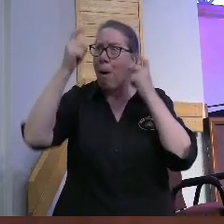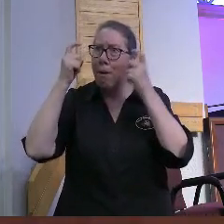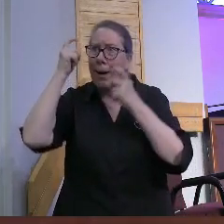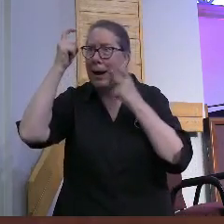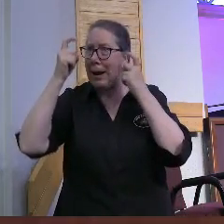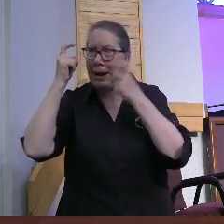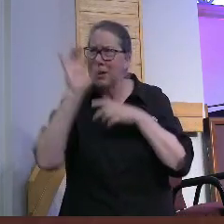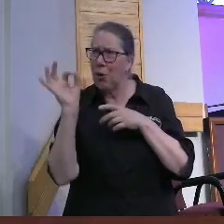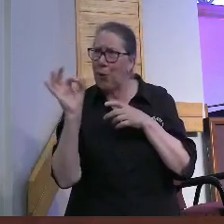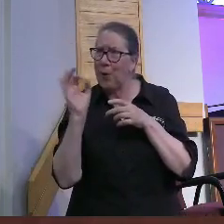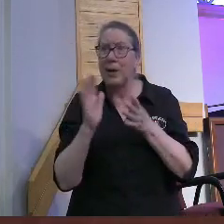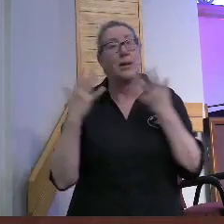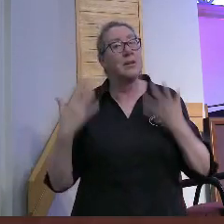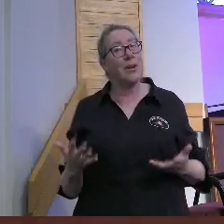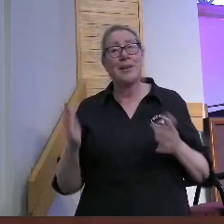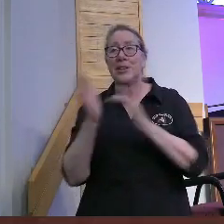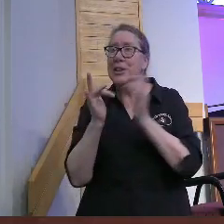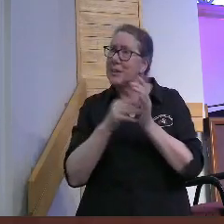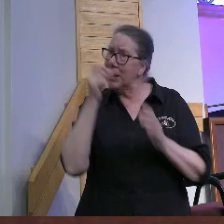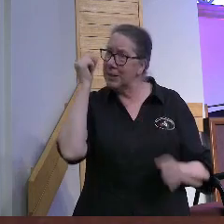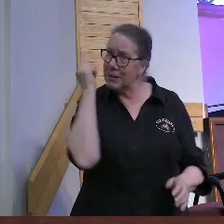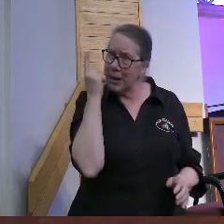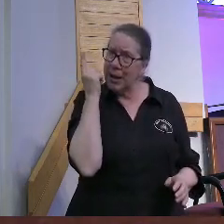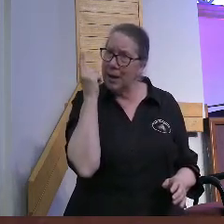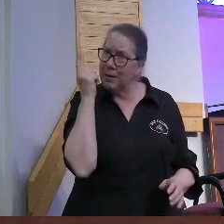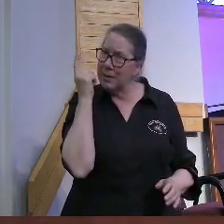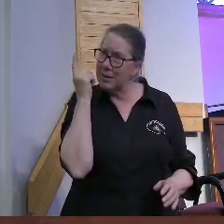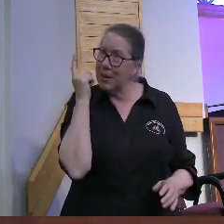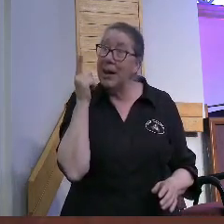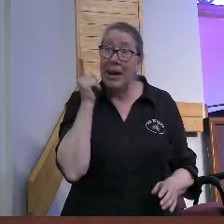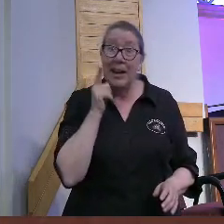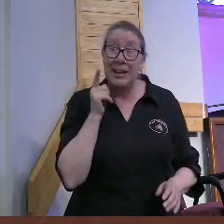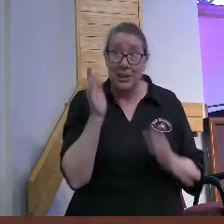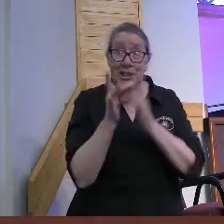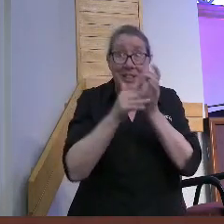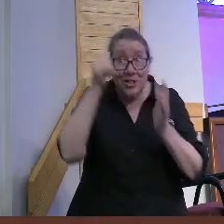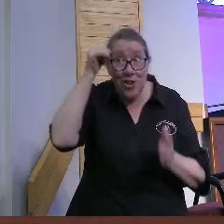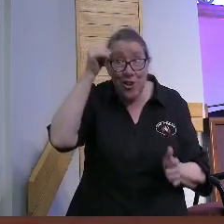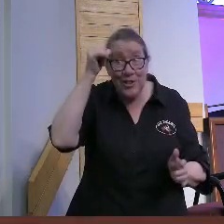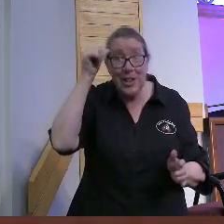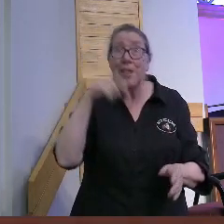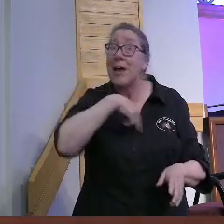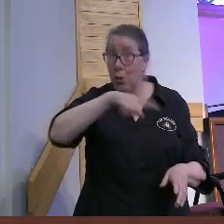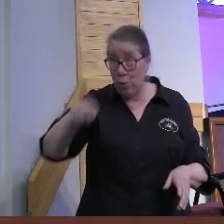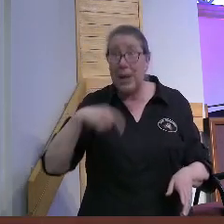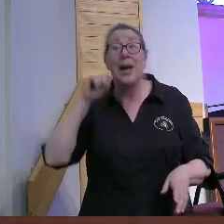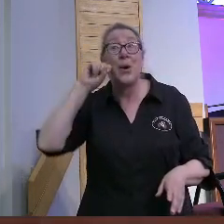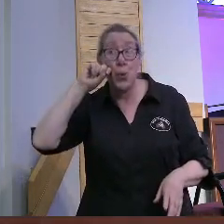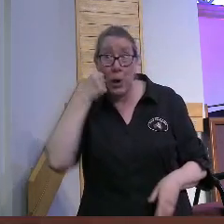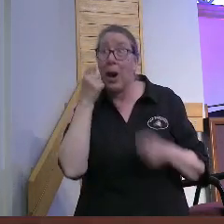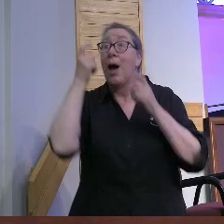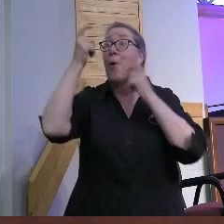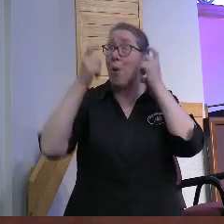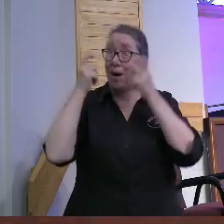worry. And so Jesus understands. In fact, Jesus knows us well. Because he knows that we are inclined. We even have